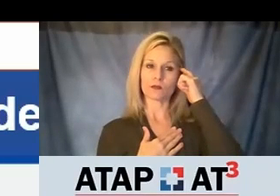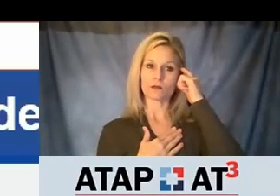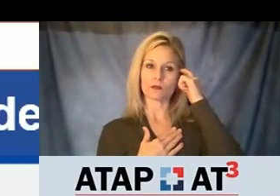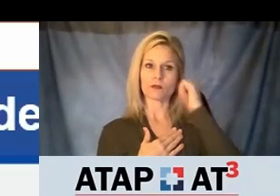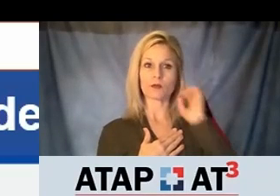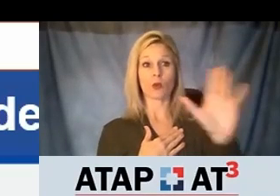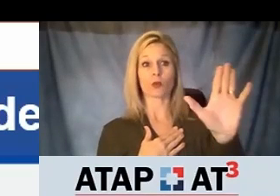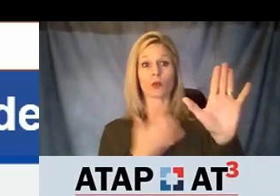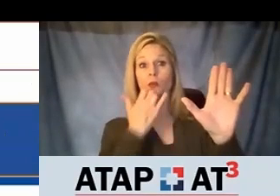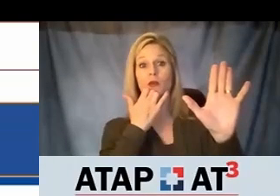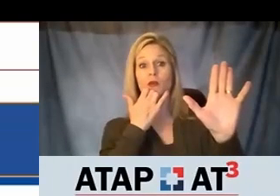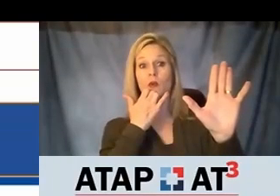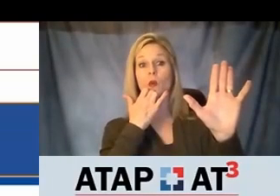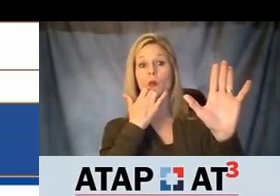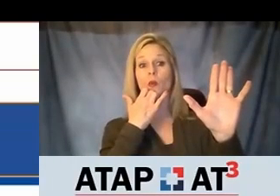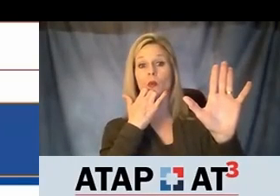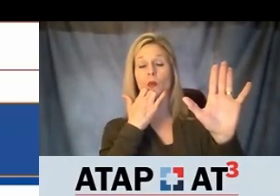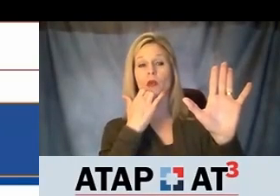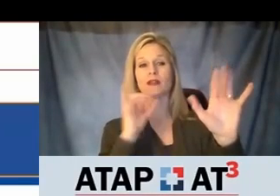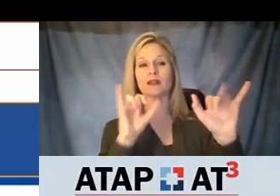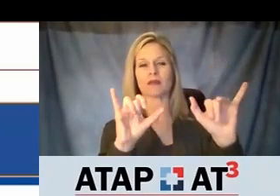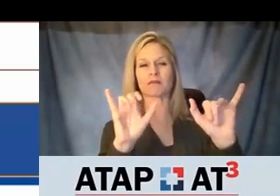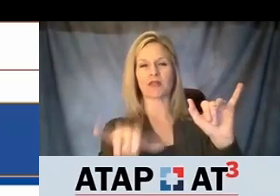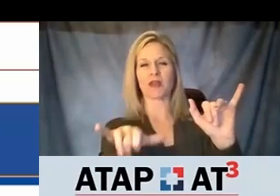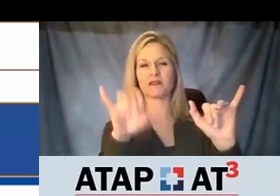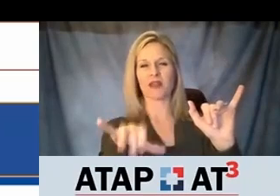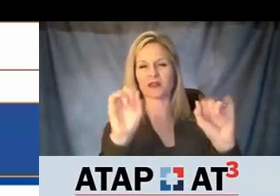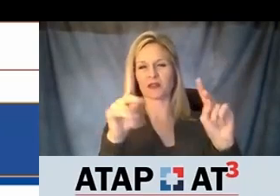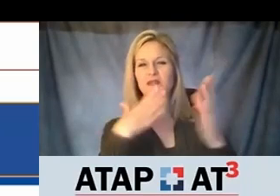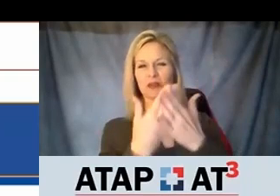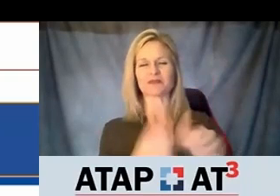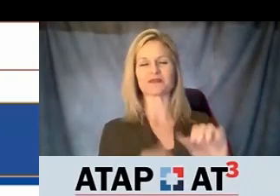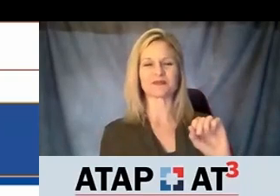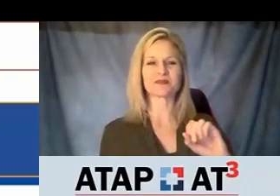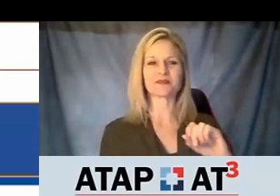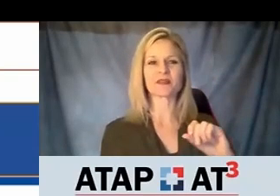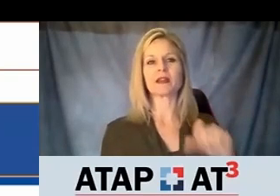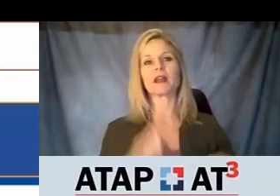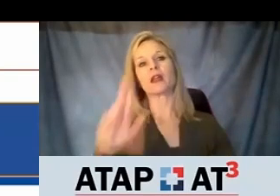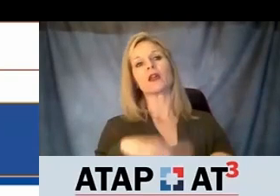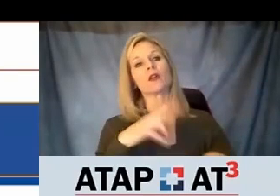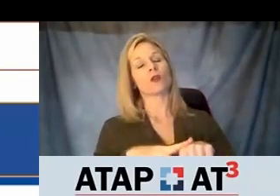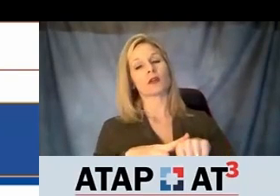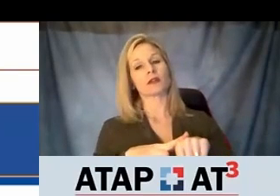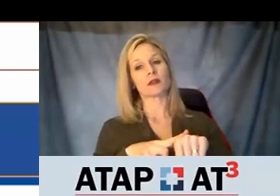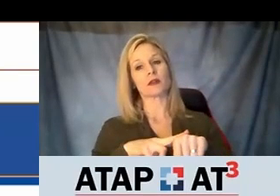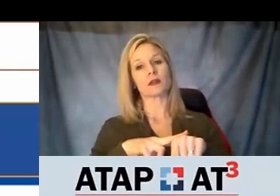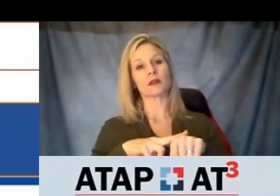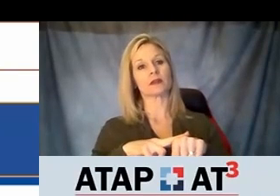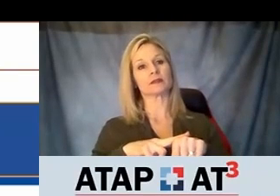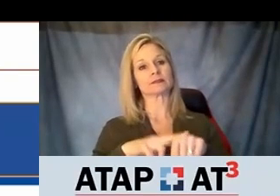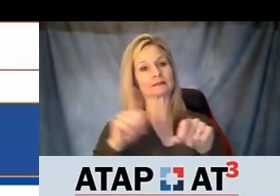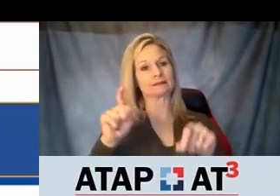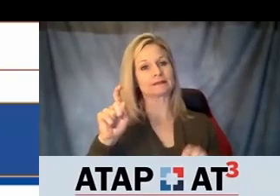Whoop, back one. There we go. And of course, we would not be complete